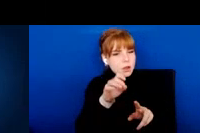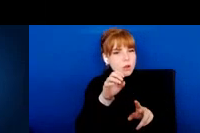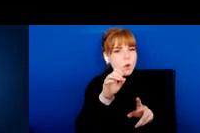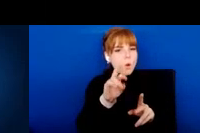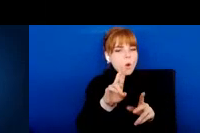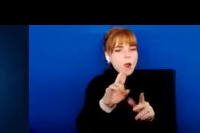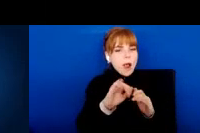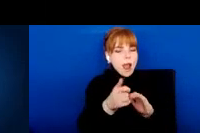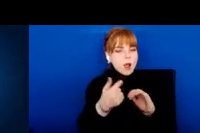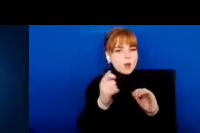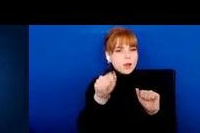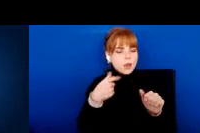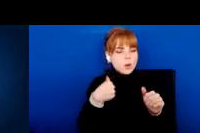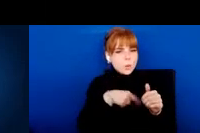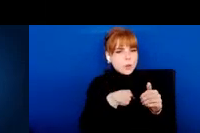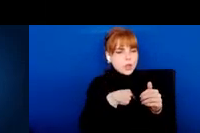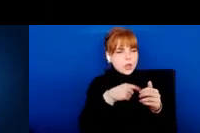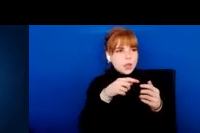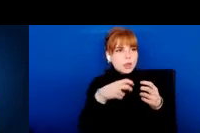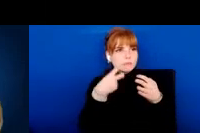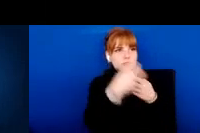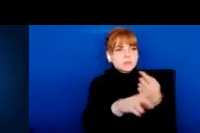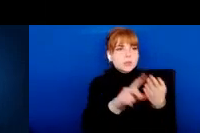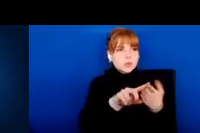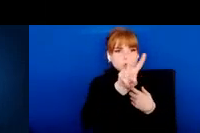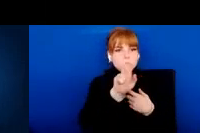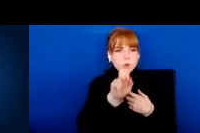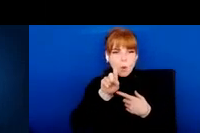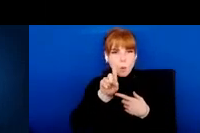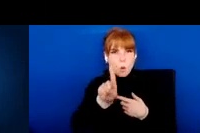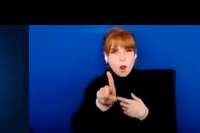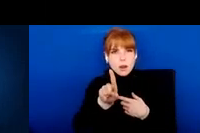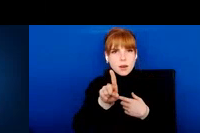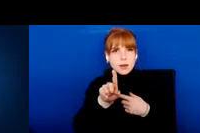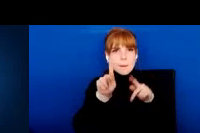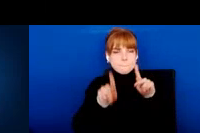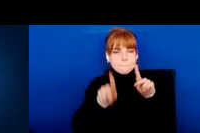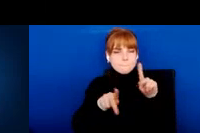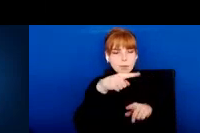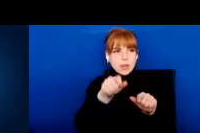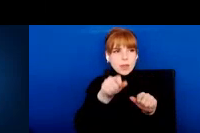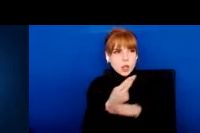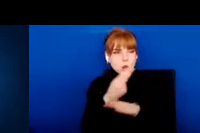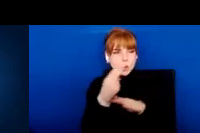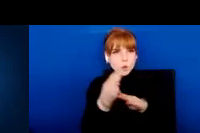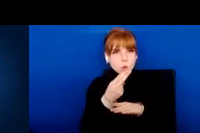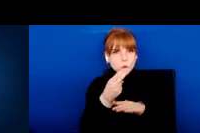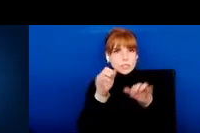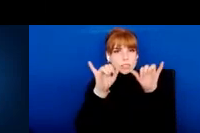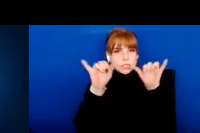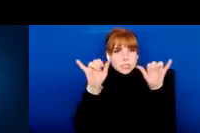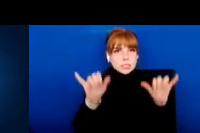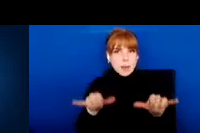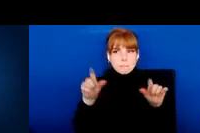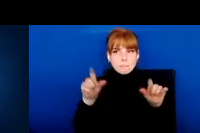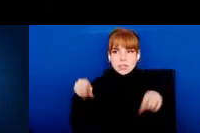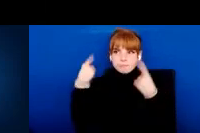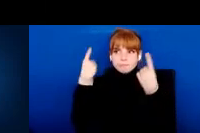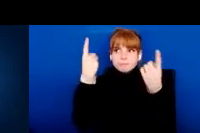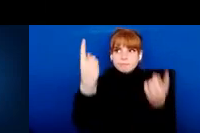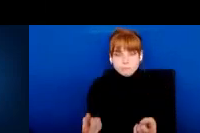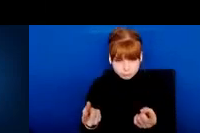forward? We move to 2.1. A lot of people have templates. They have way they've been doing forms all along. Are we now asking them to say,